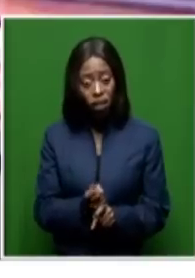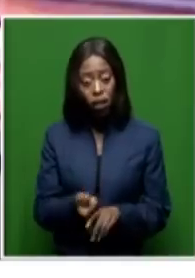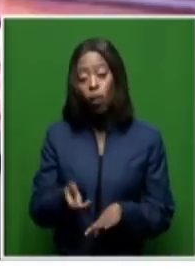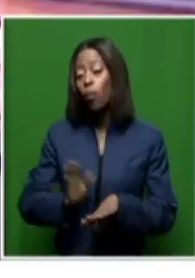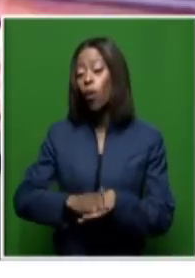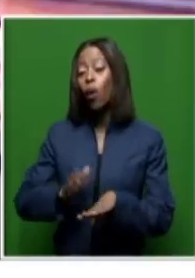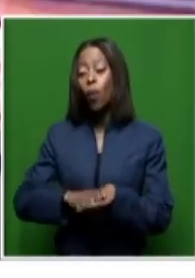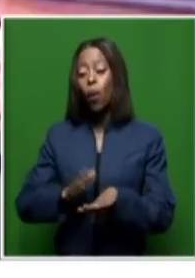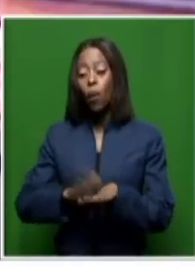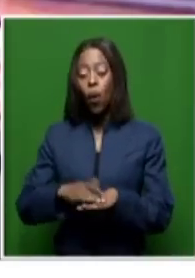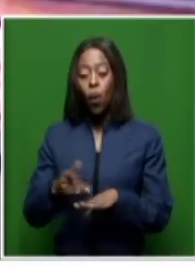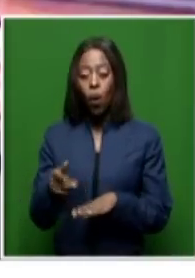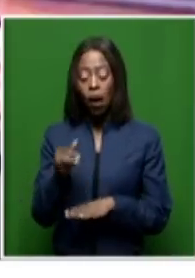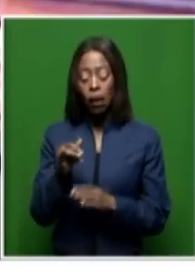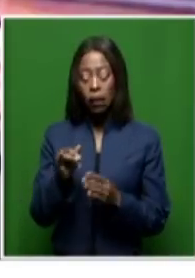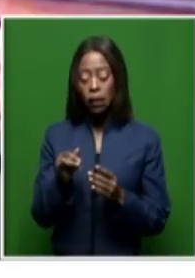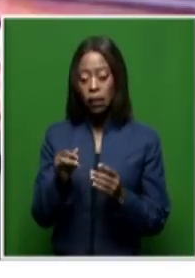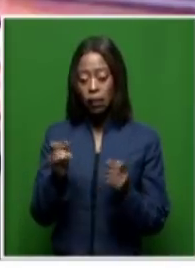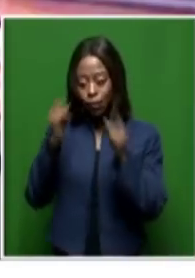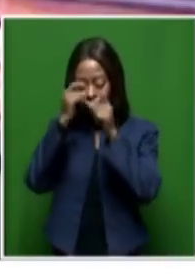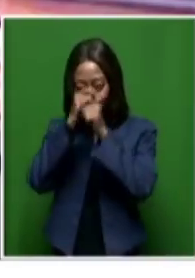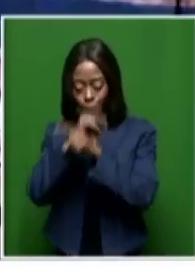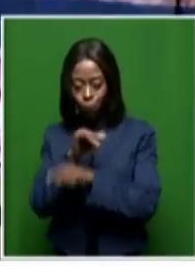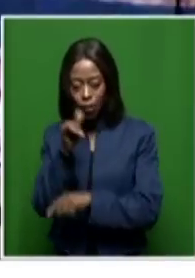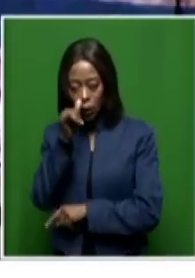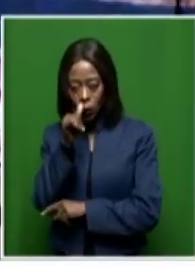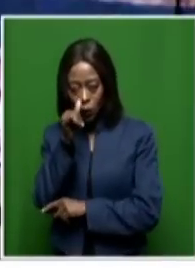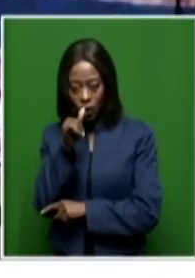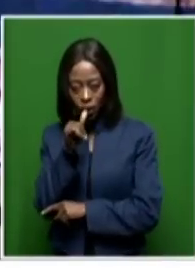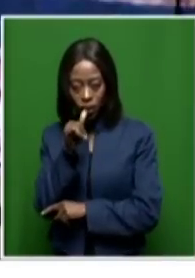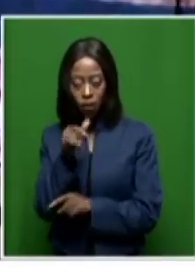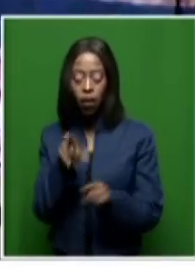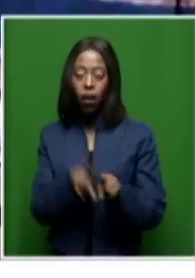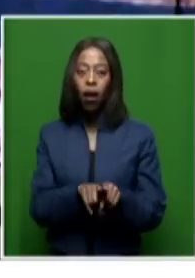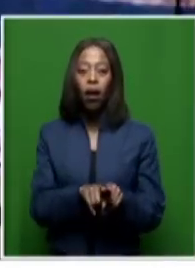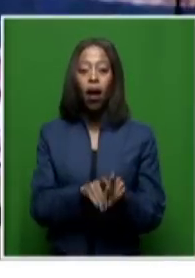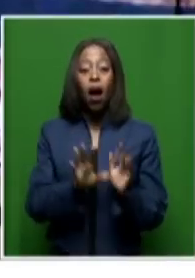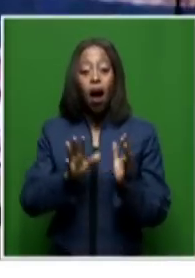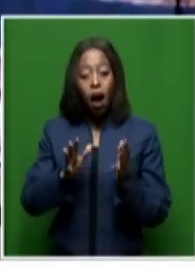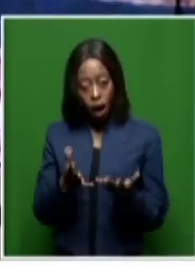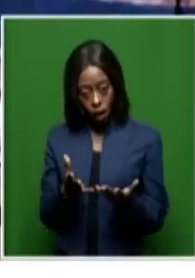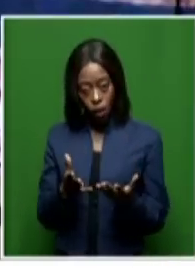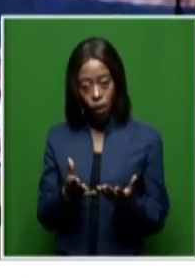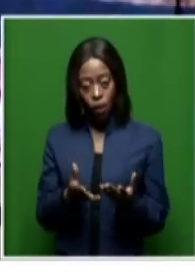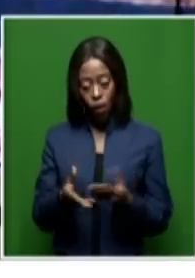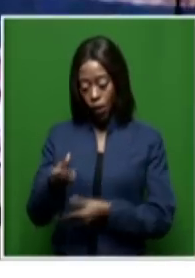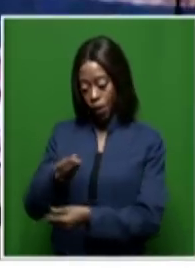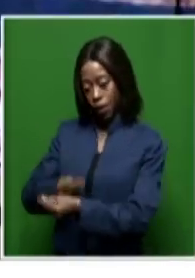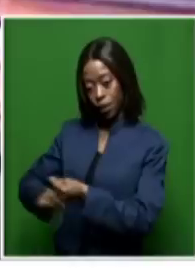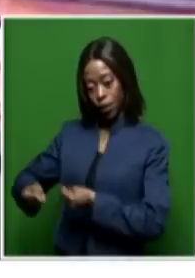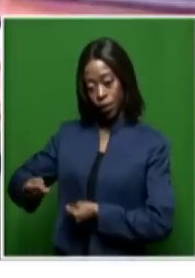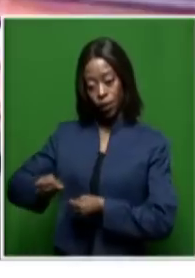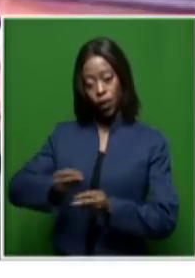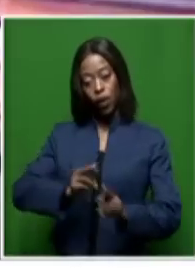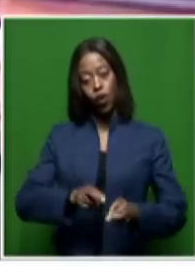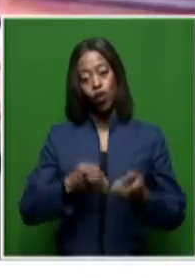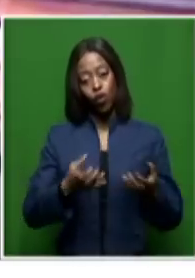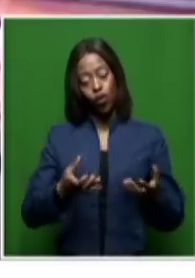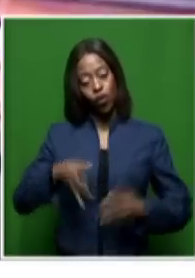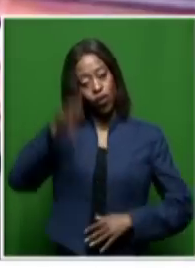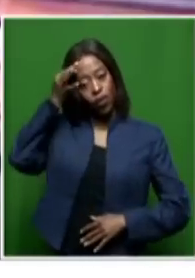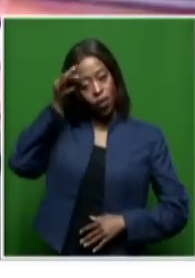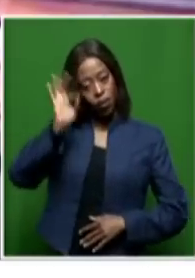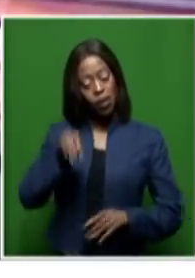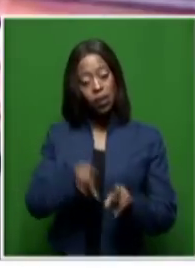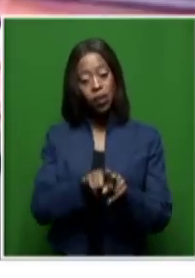particularly sophisticated crooks in terms of how they have embezzled the resources of state. If you